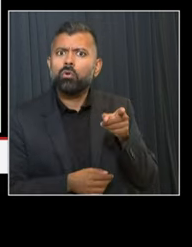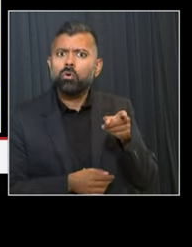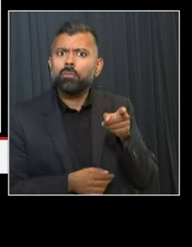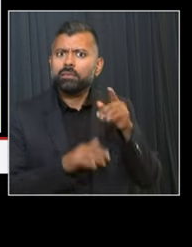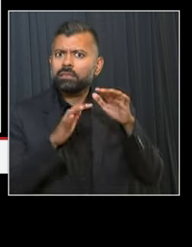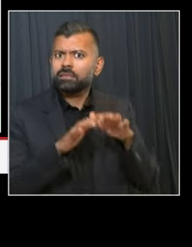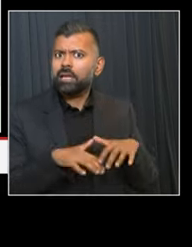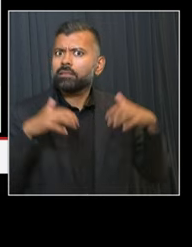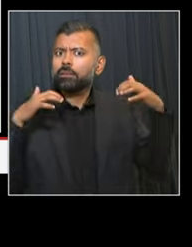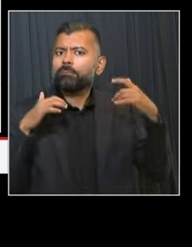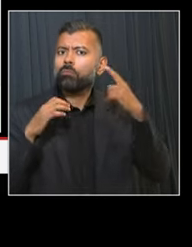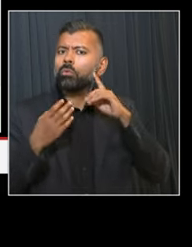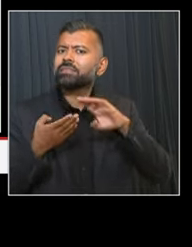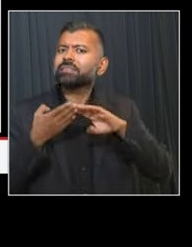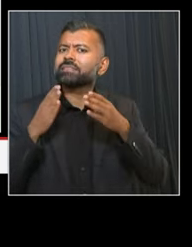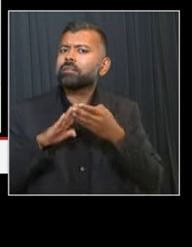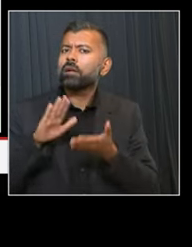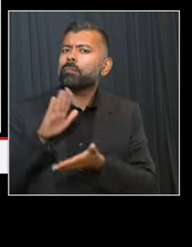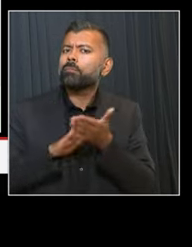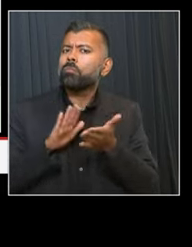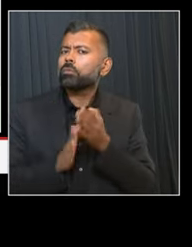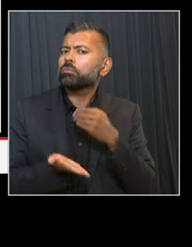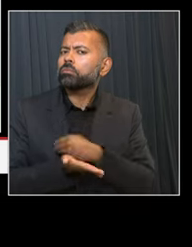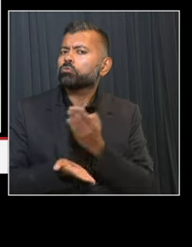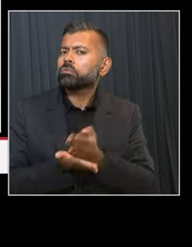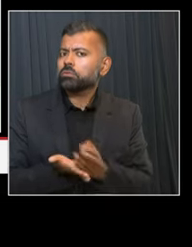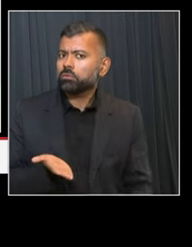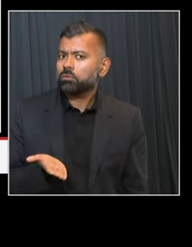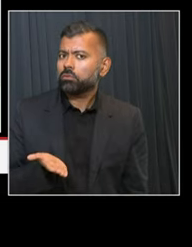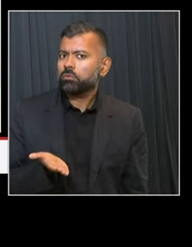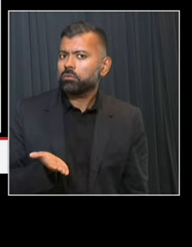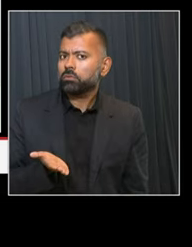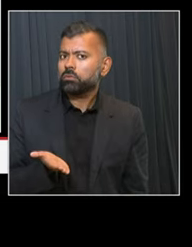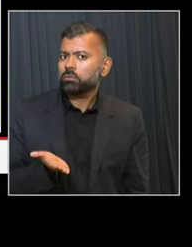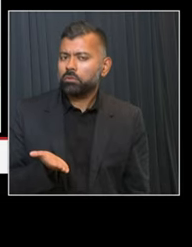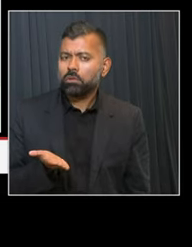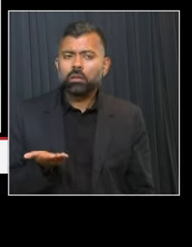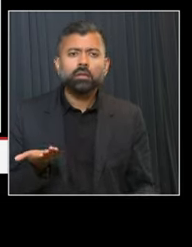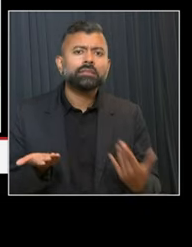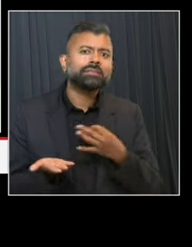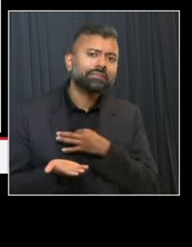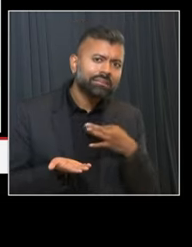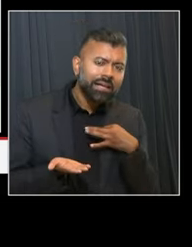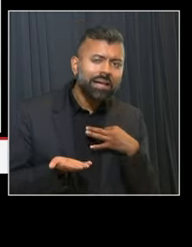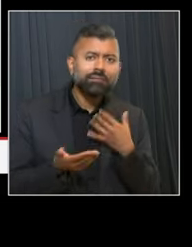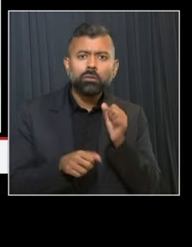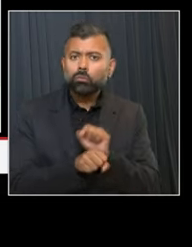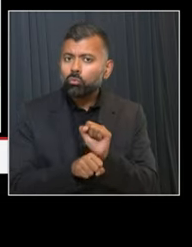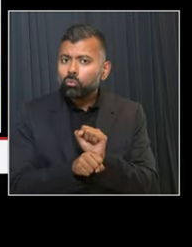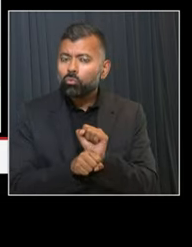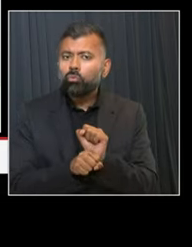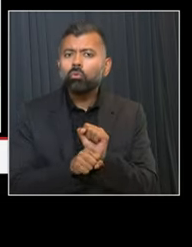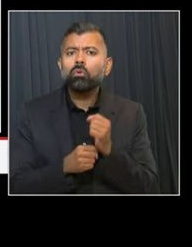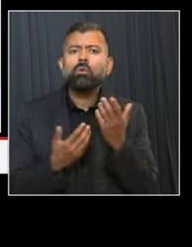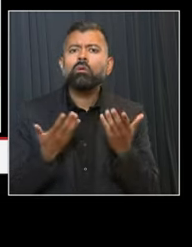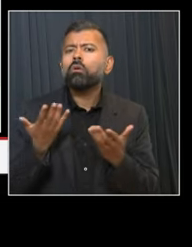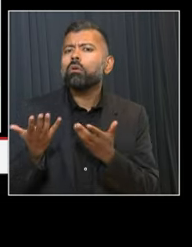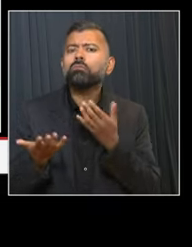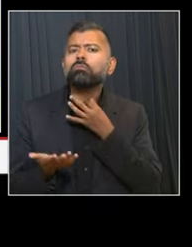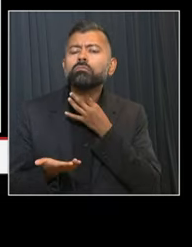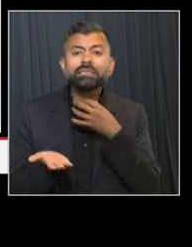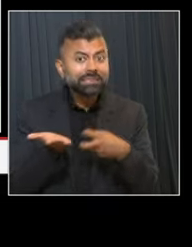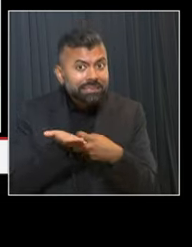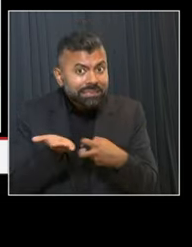as direct revenue from the stadium? So I'm looking at ticket sales, food and merchandise, parking,